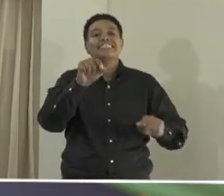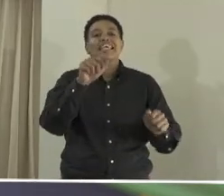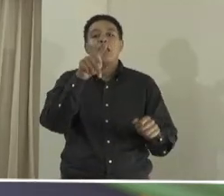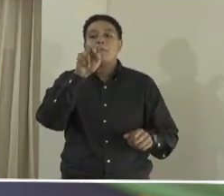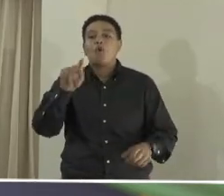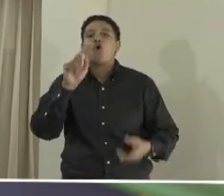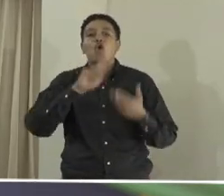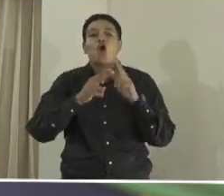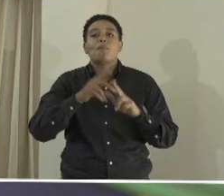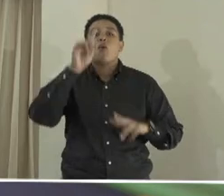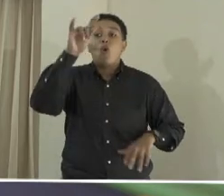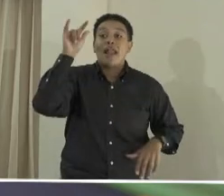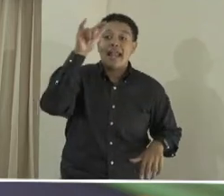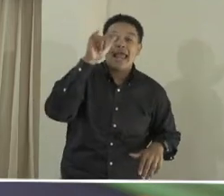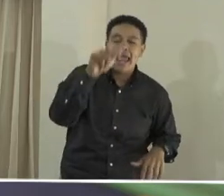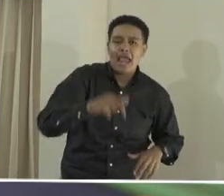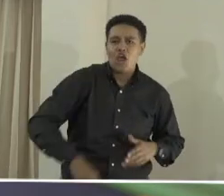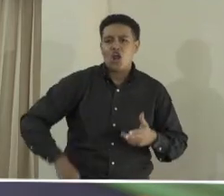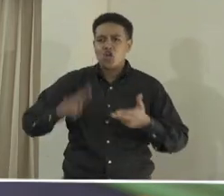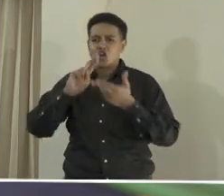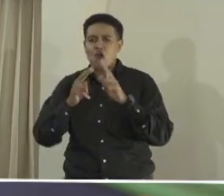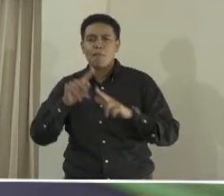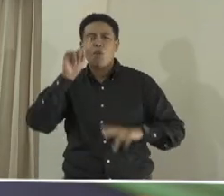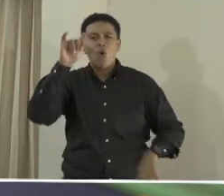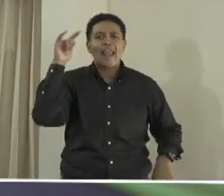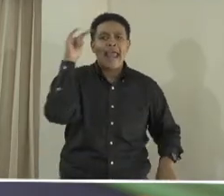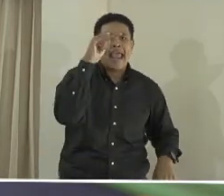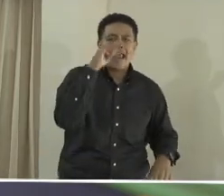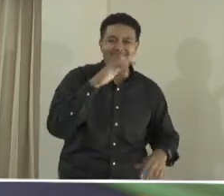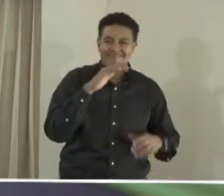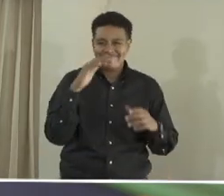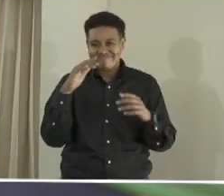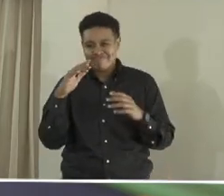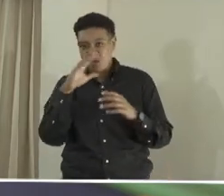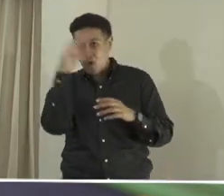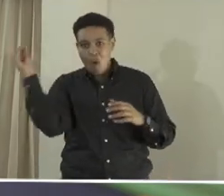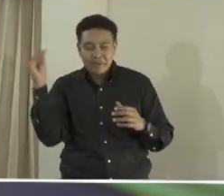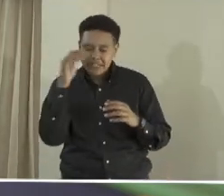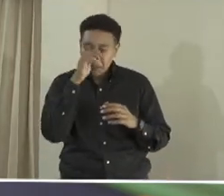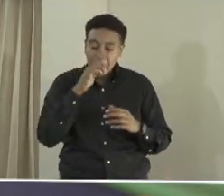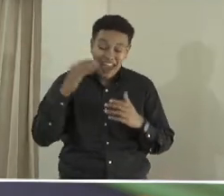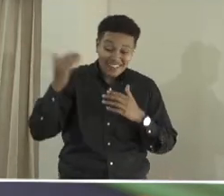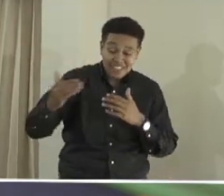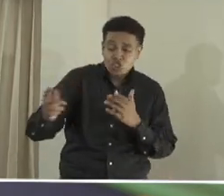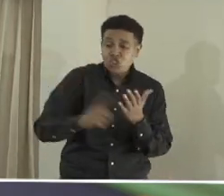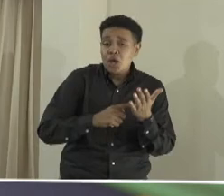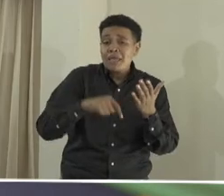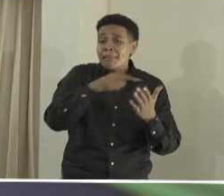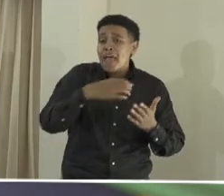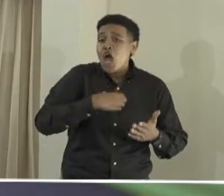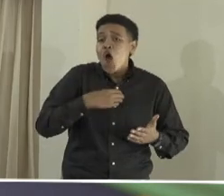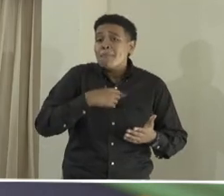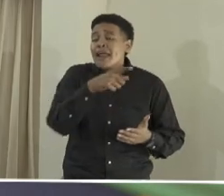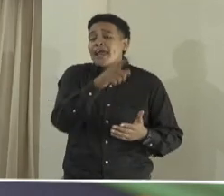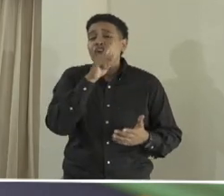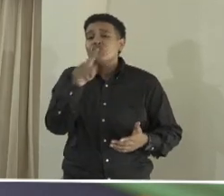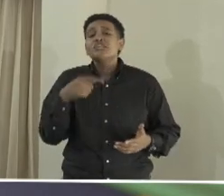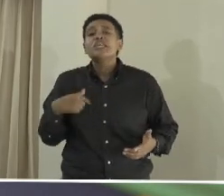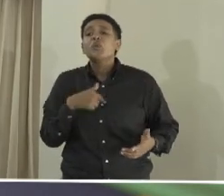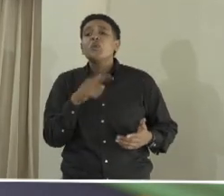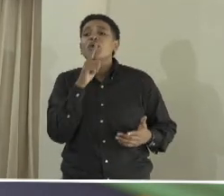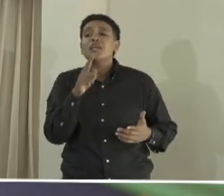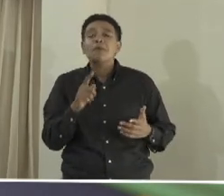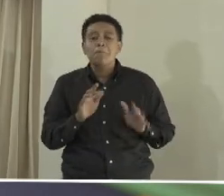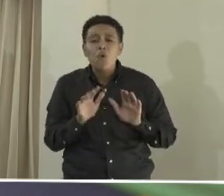one airport, number one airline, and so on. Sometimes they complain that we are driving people